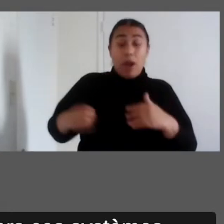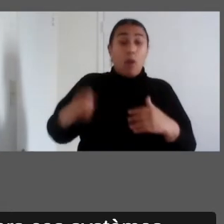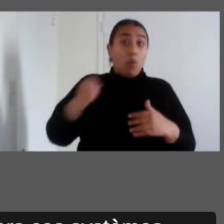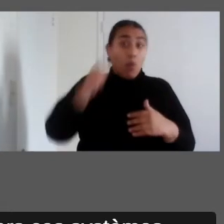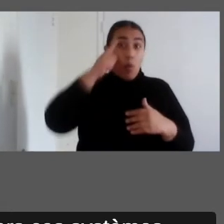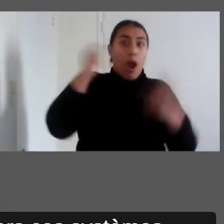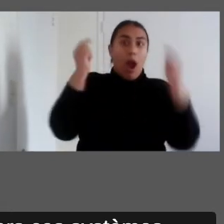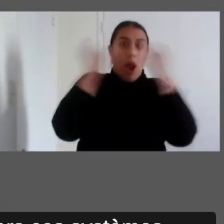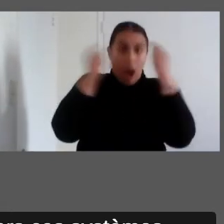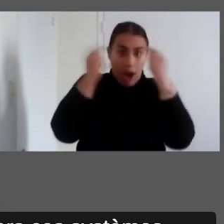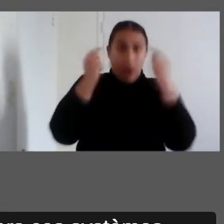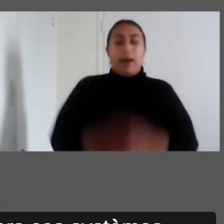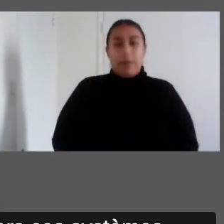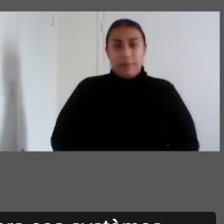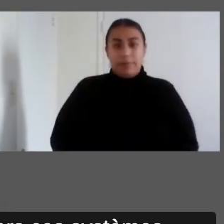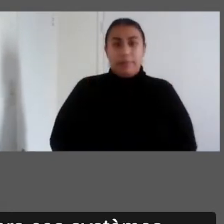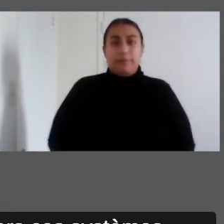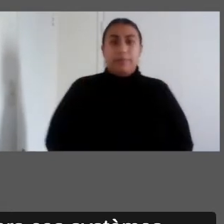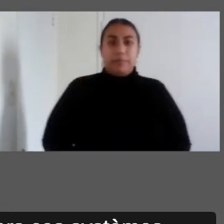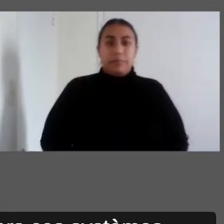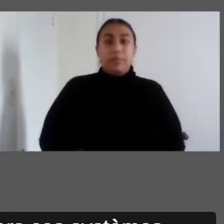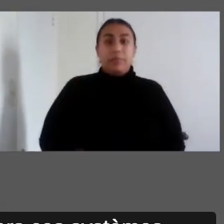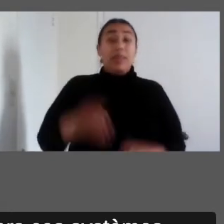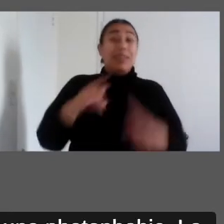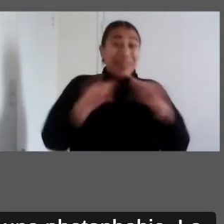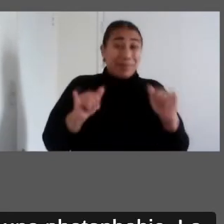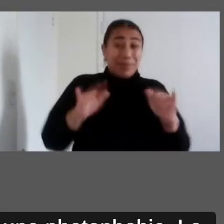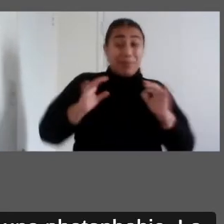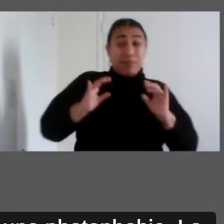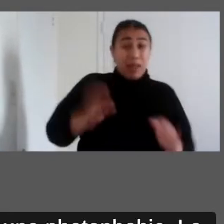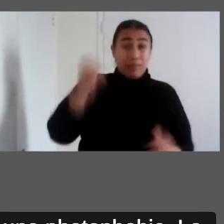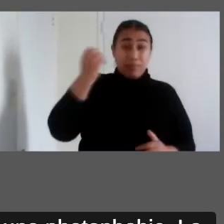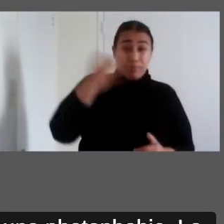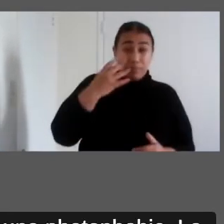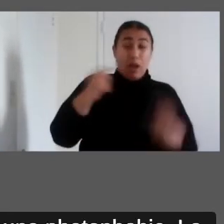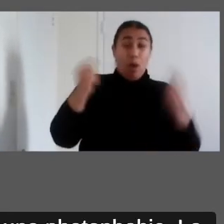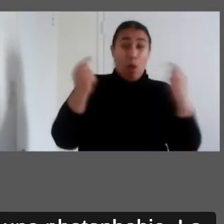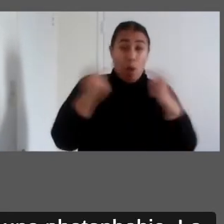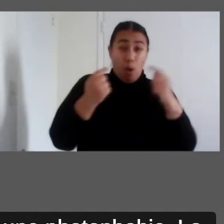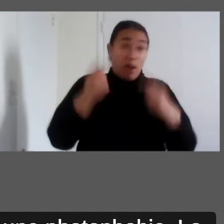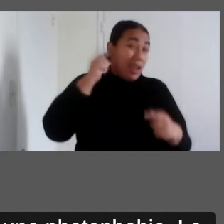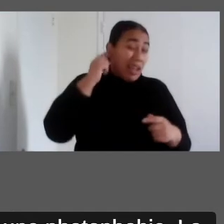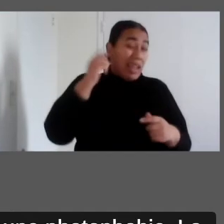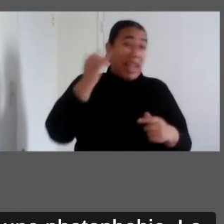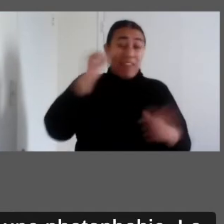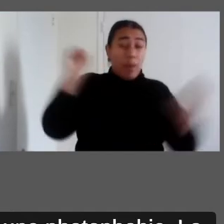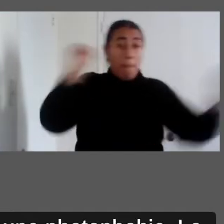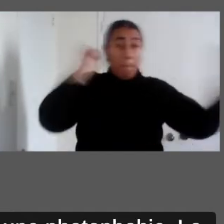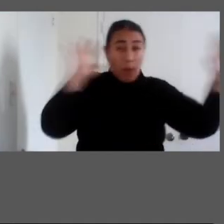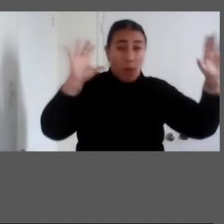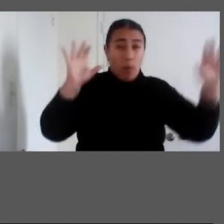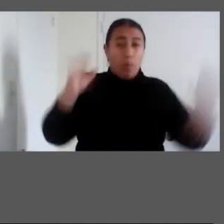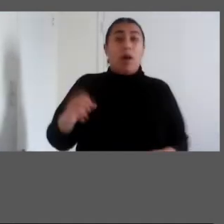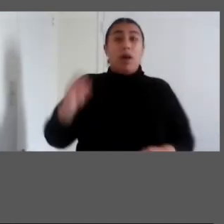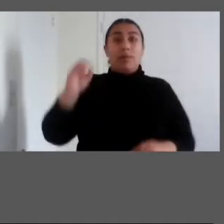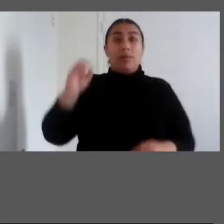is all due to the increased blood flow to those organ systems. So if you have a lot of blood going to the eye, you're gonna have some photophobia. Light's gonna hurt. If you have